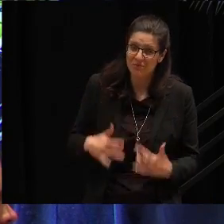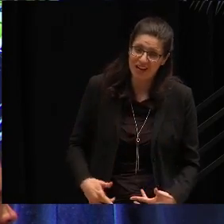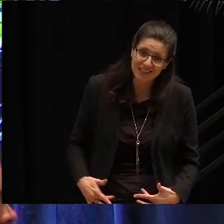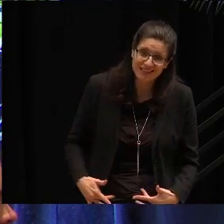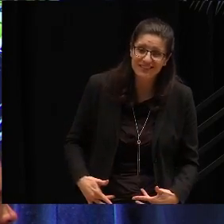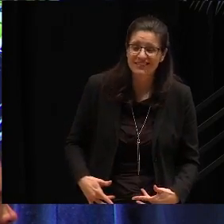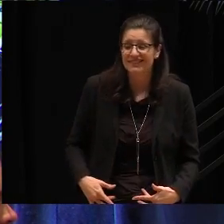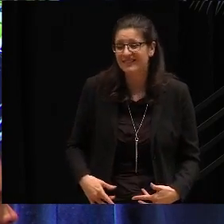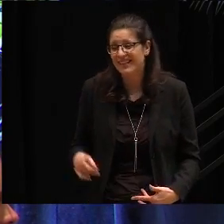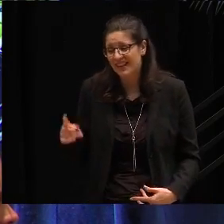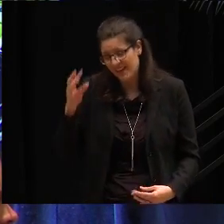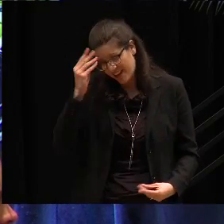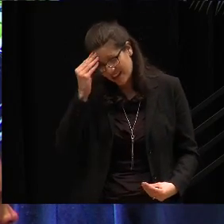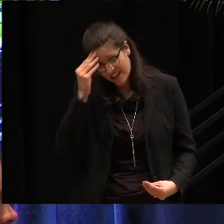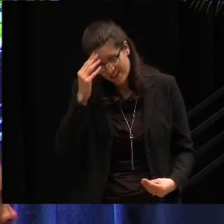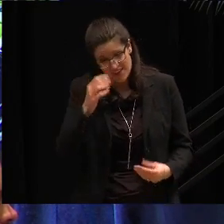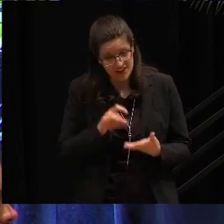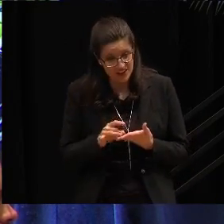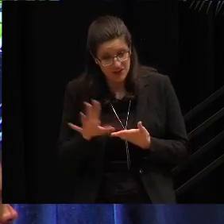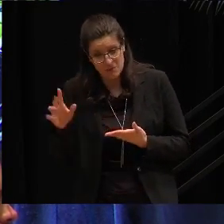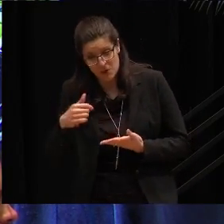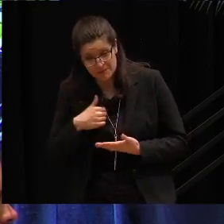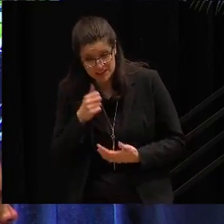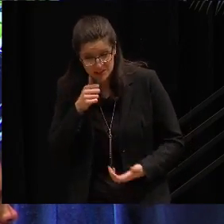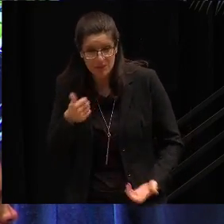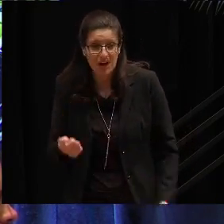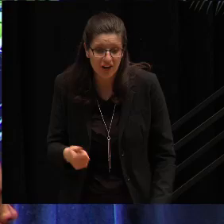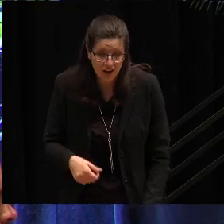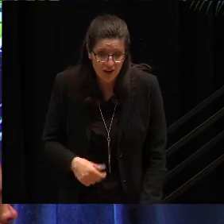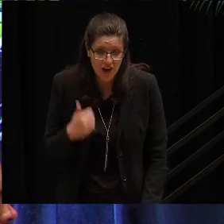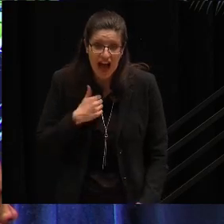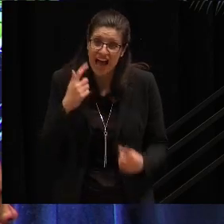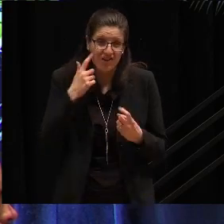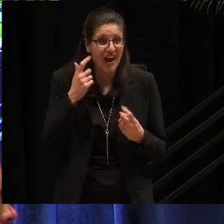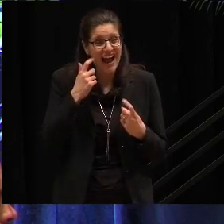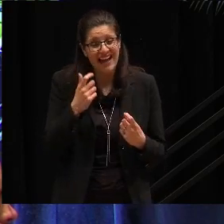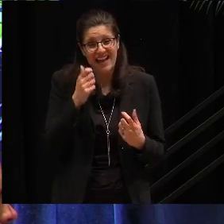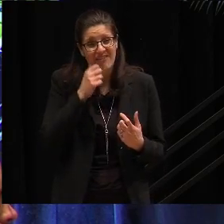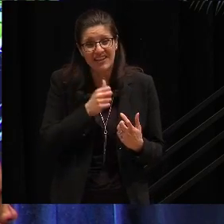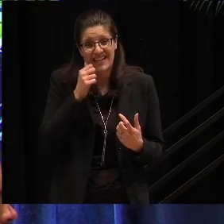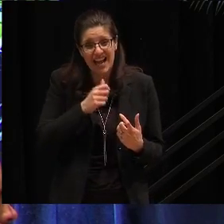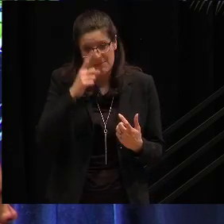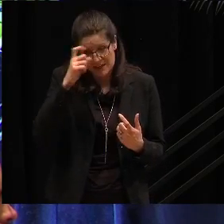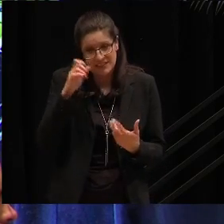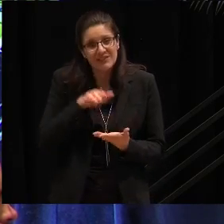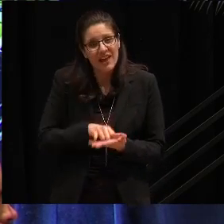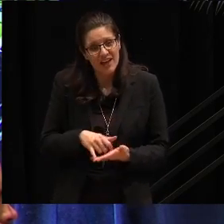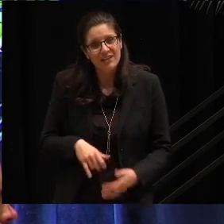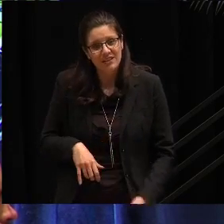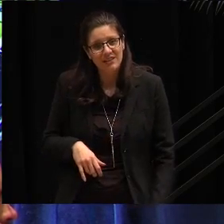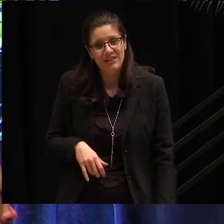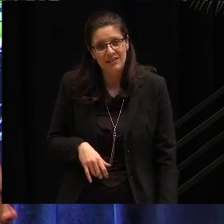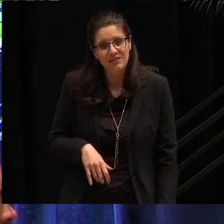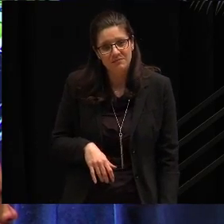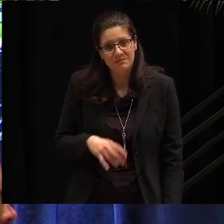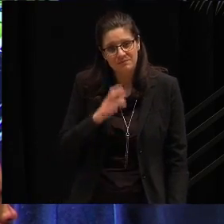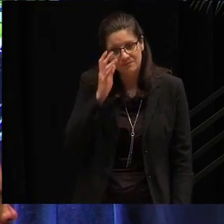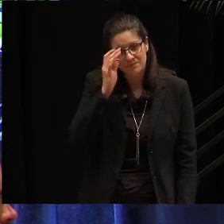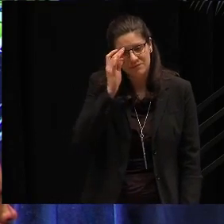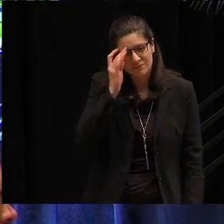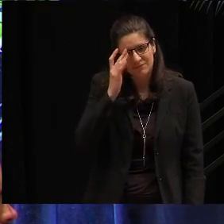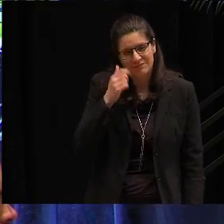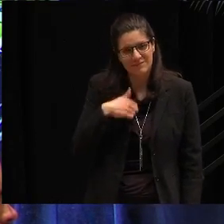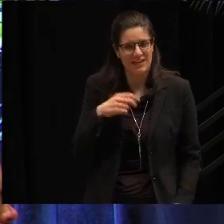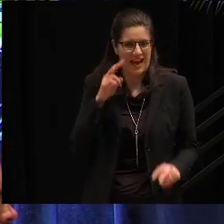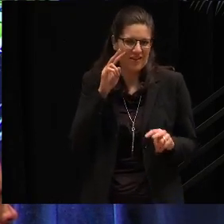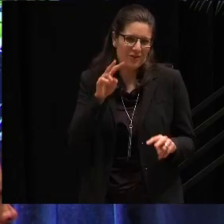depressed. They're thinking they're going to be deported tomorrow. I cry, almost every day because of this, and I look